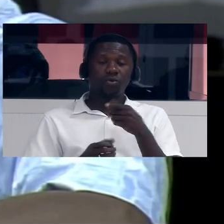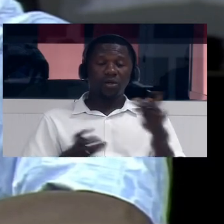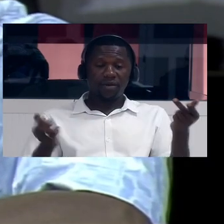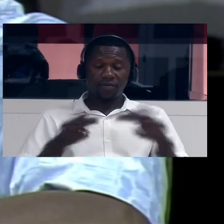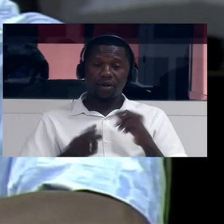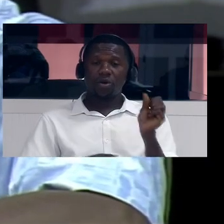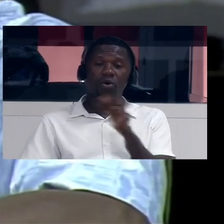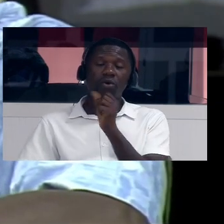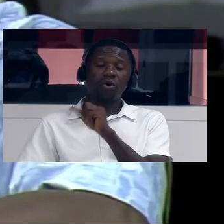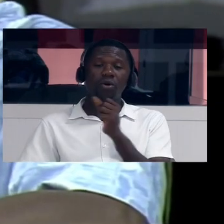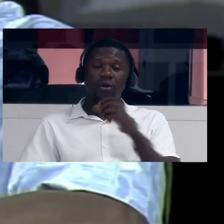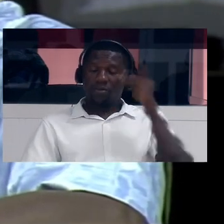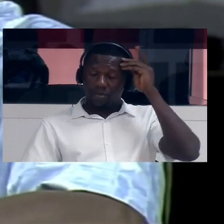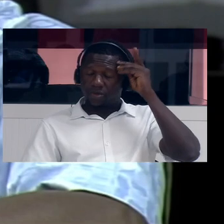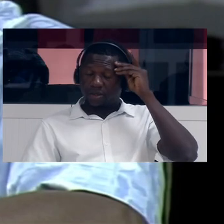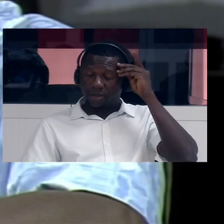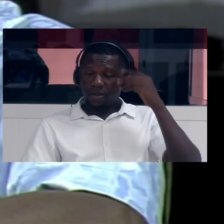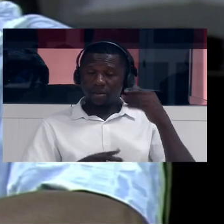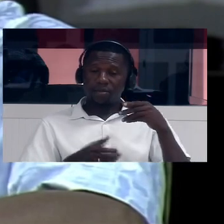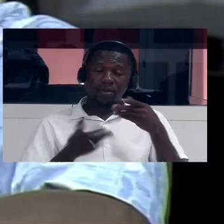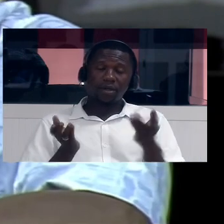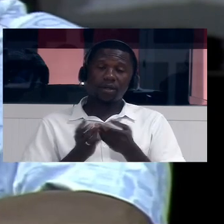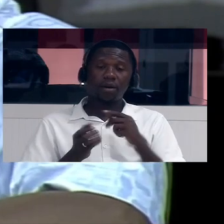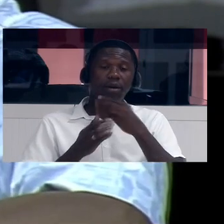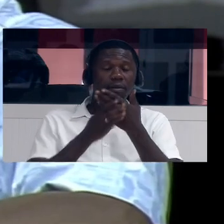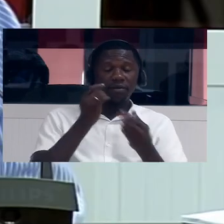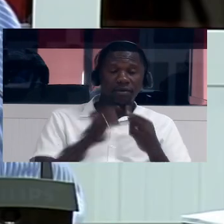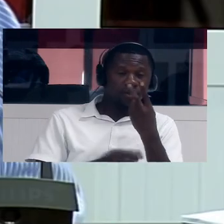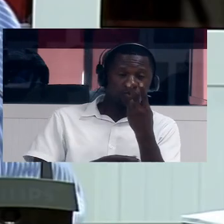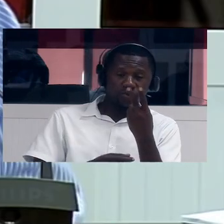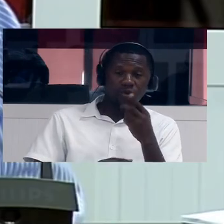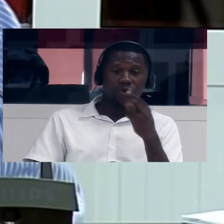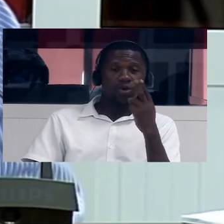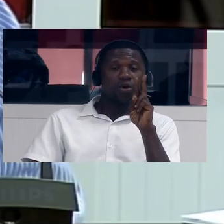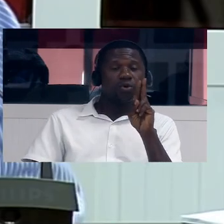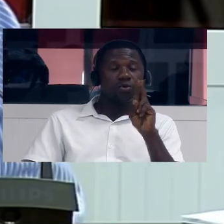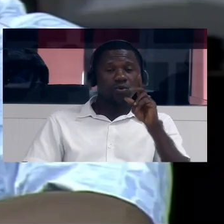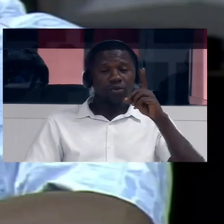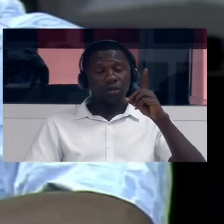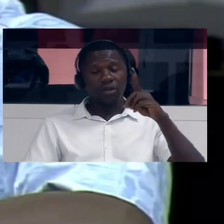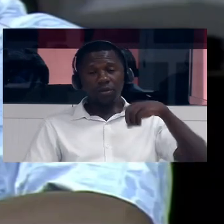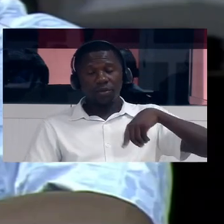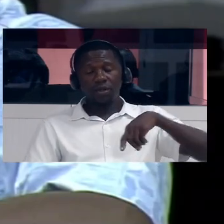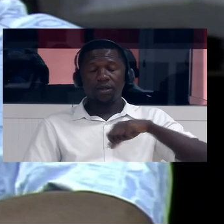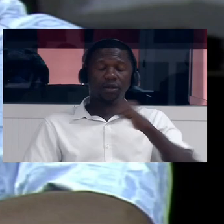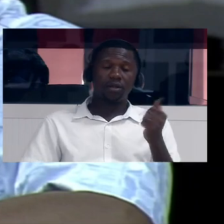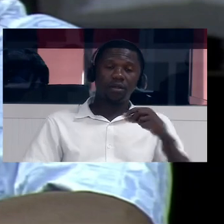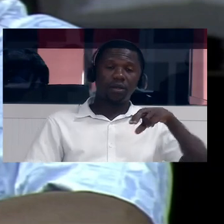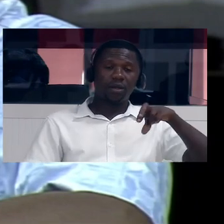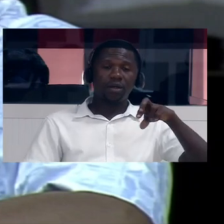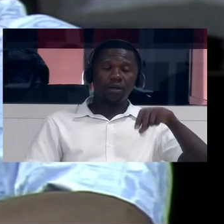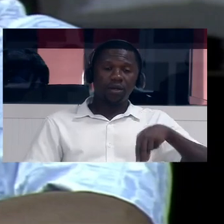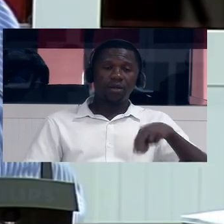political party apart from these two? No, I did not. UDP and NRP? No, I did not. Why did you omit the other political parties?